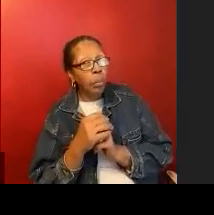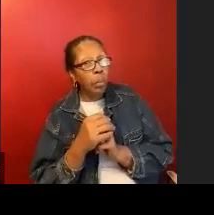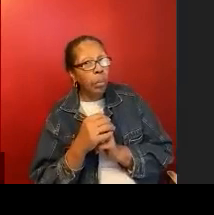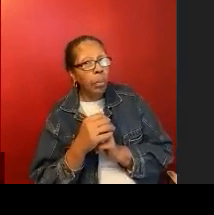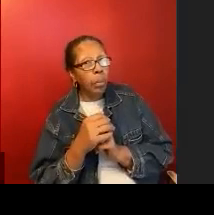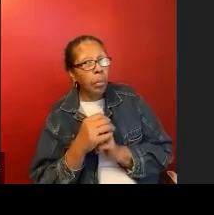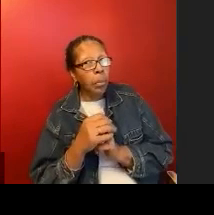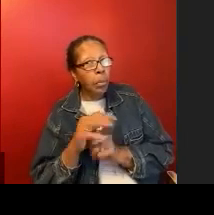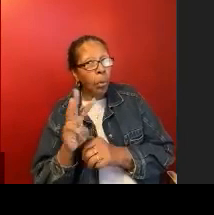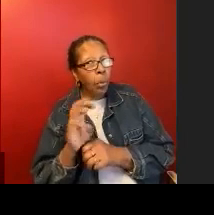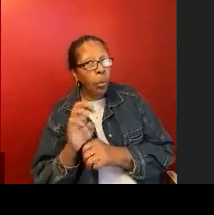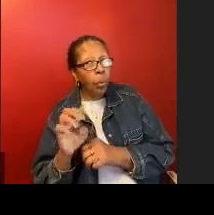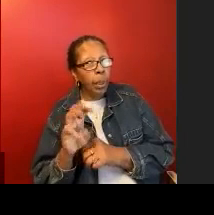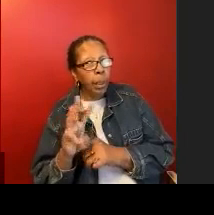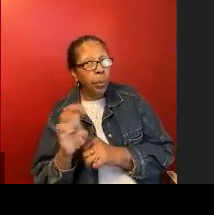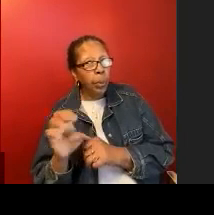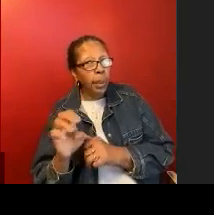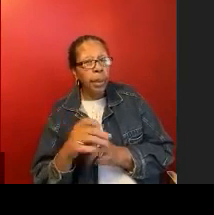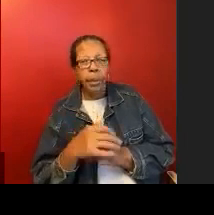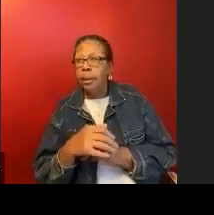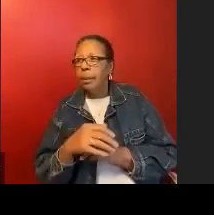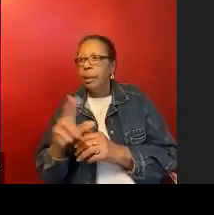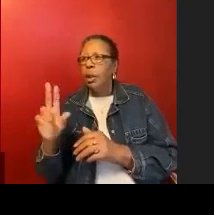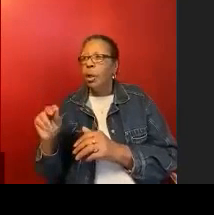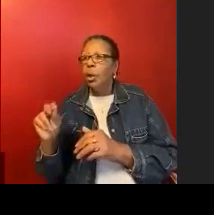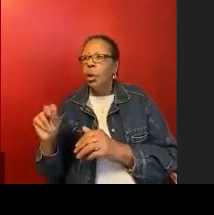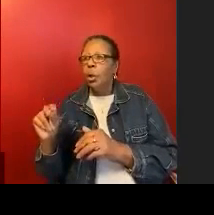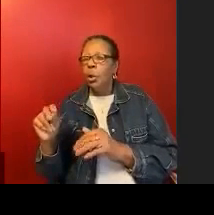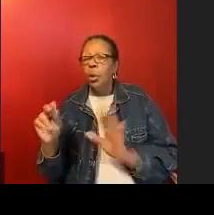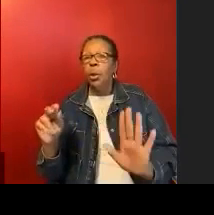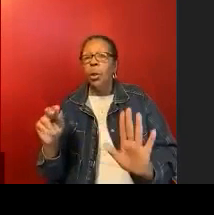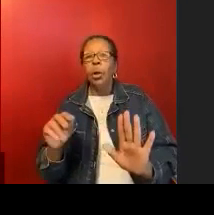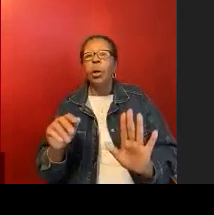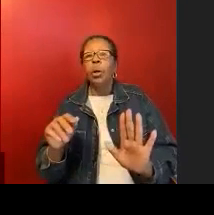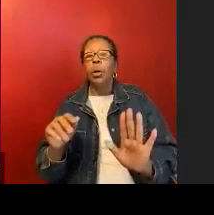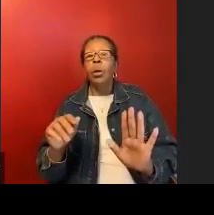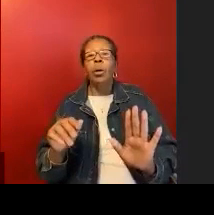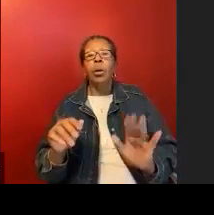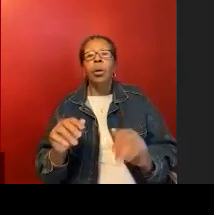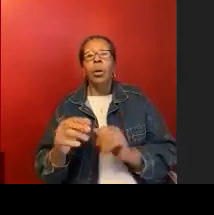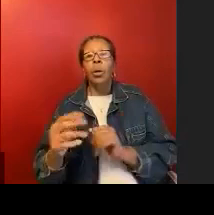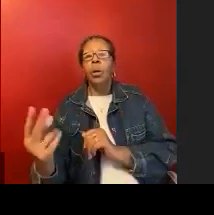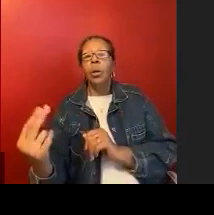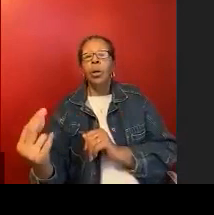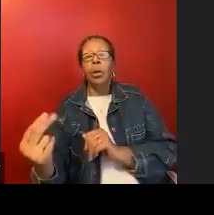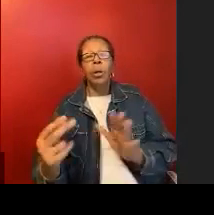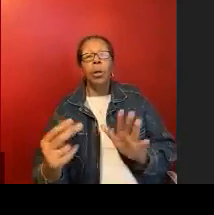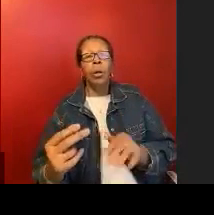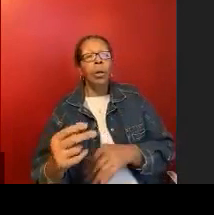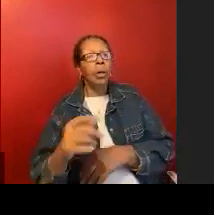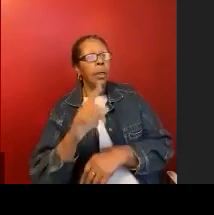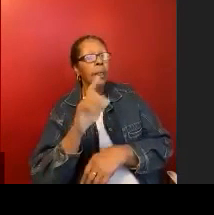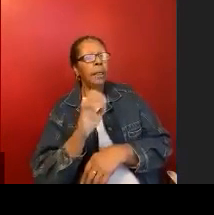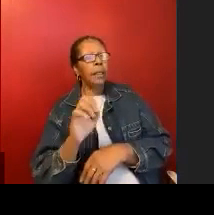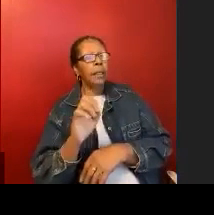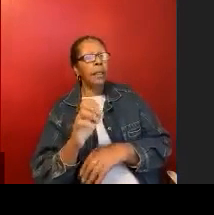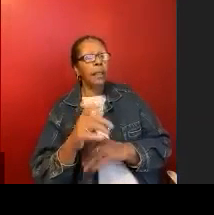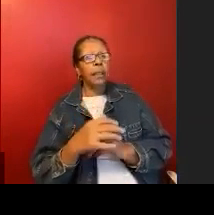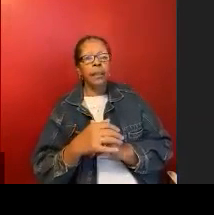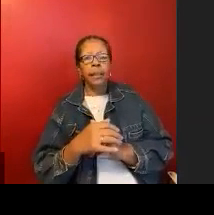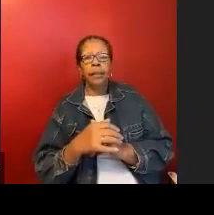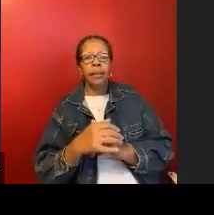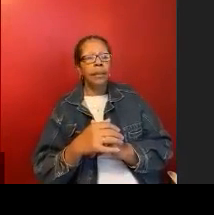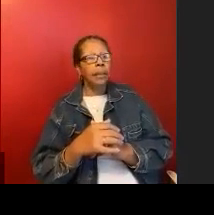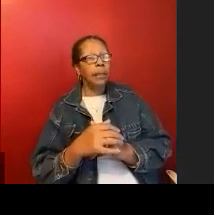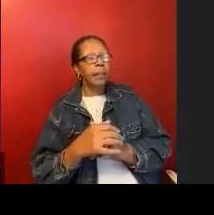Wee? No. Lee Lee. Who calls you Lee Lee? Lee Lee. Who calls you Lee Lee, Levi? My nana calling me